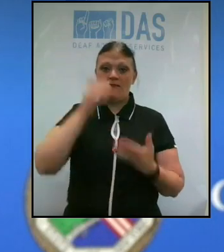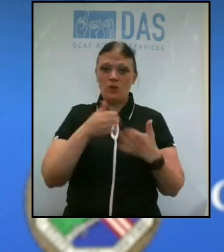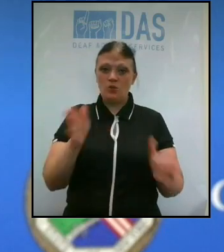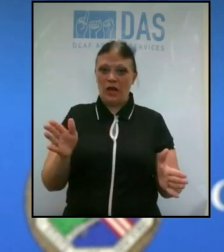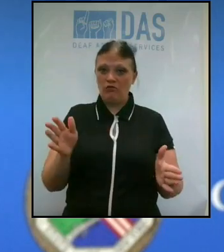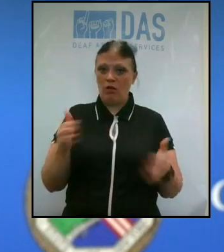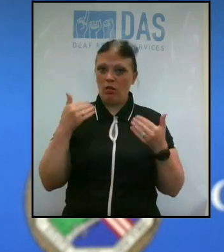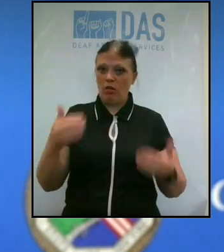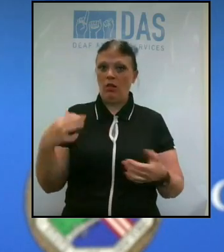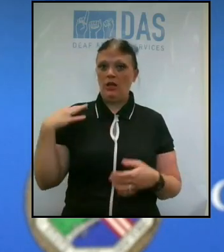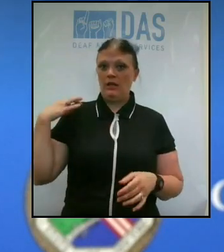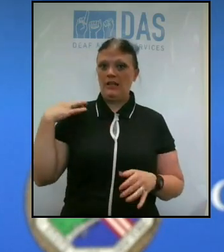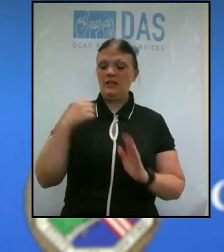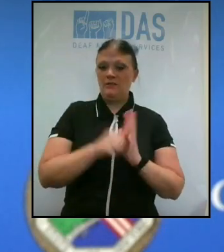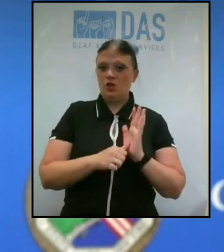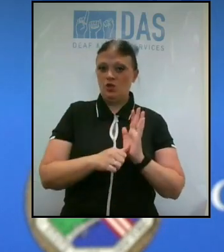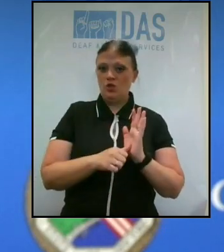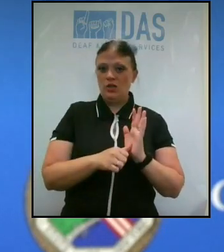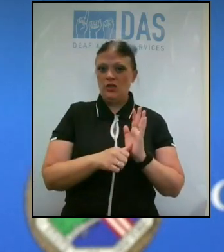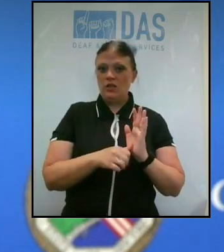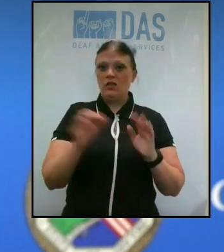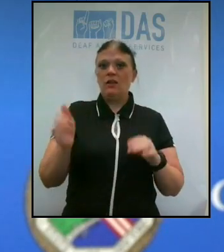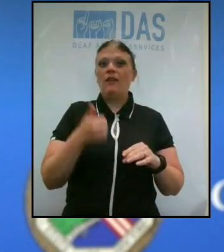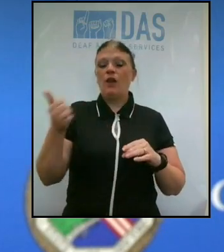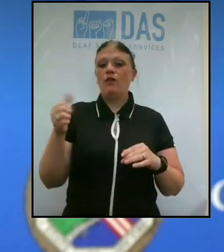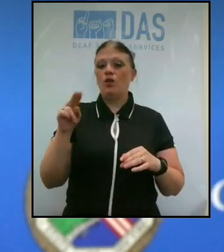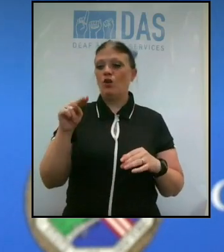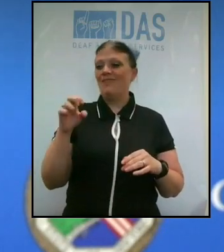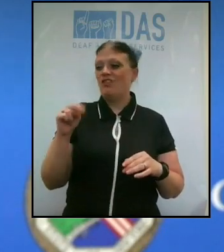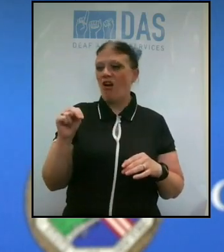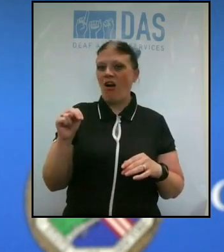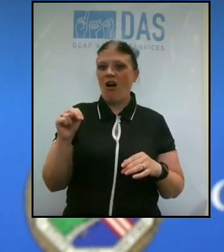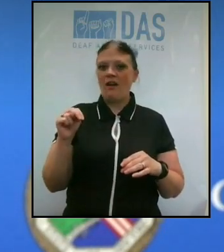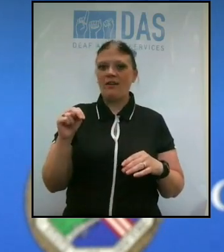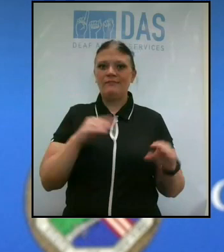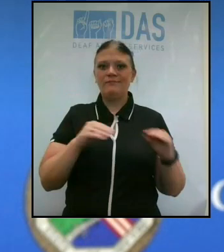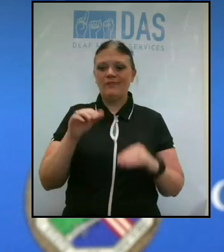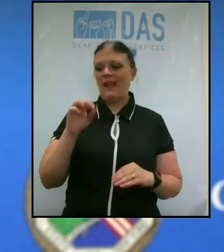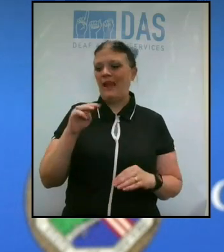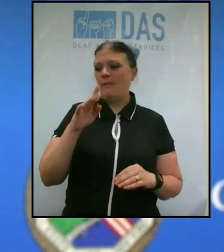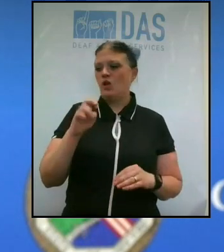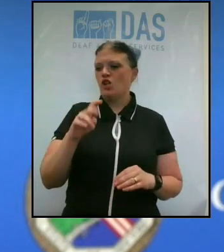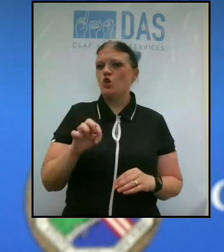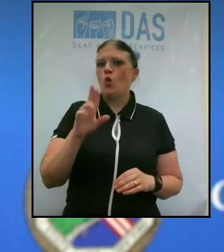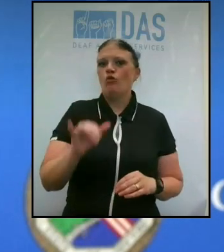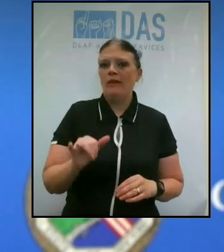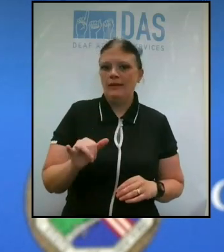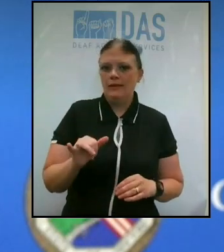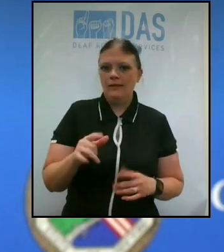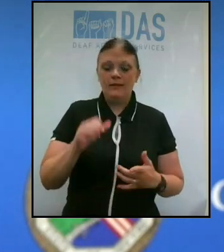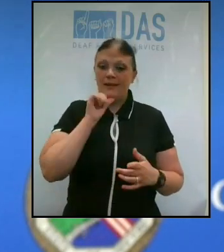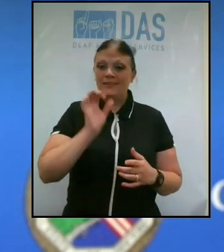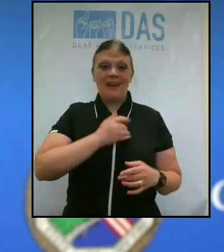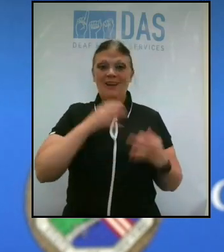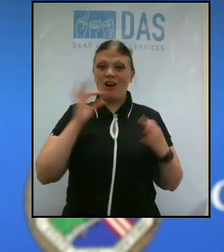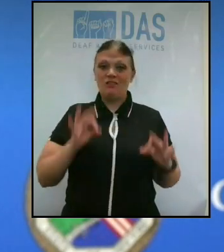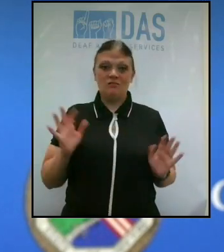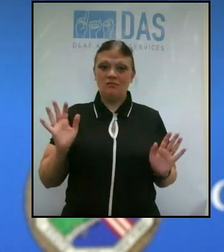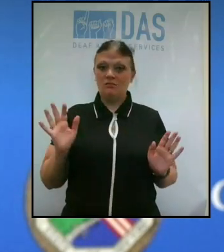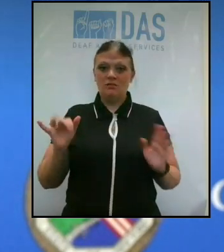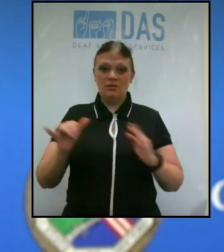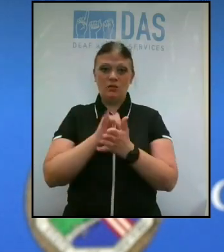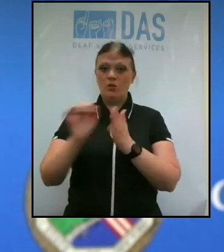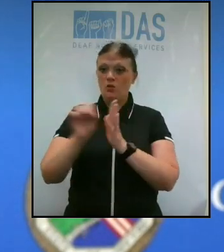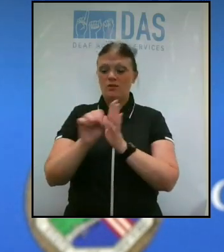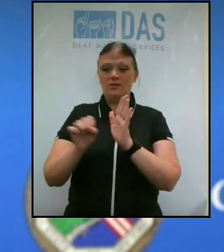electives and the other non-ambulatory centers to do electives. It is not our call. It is in the New York